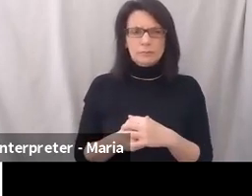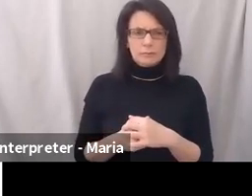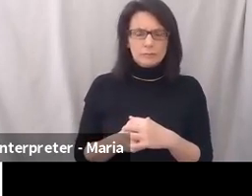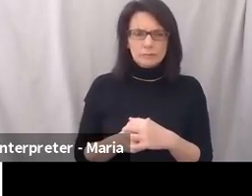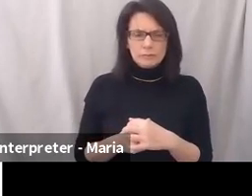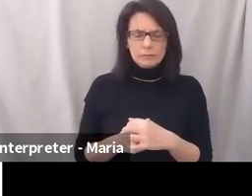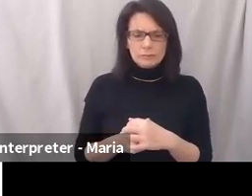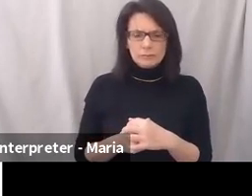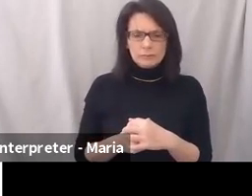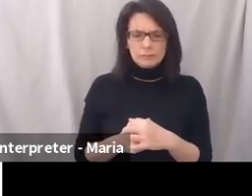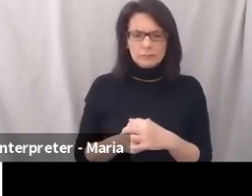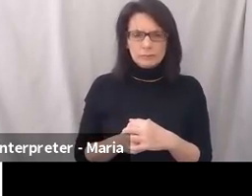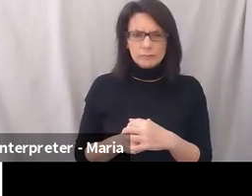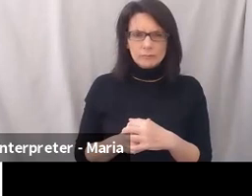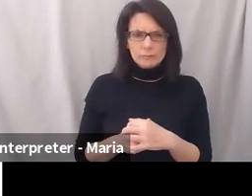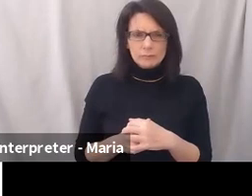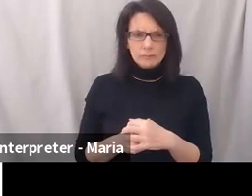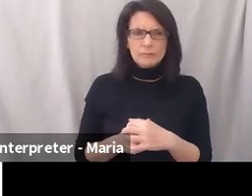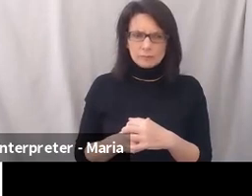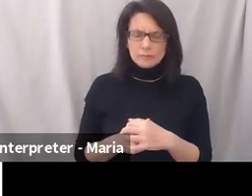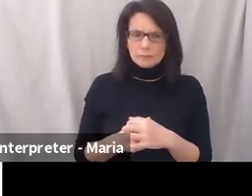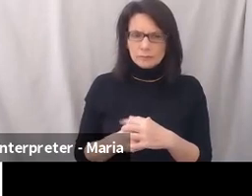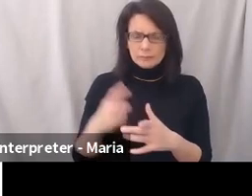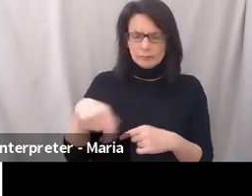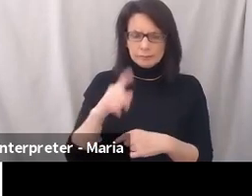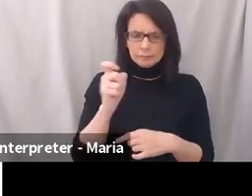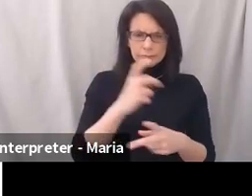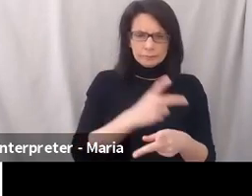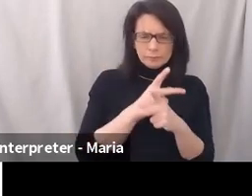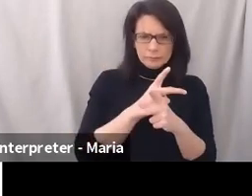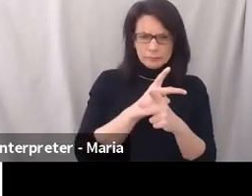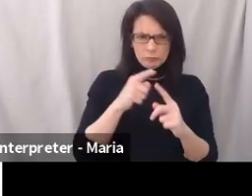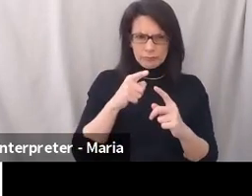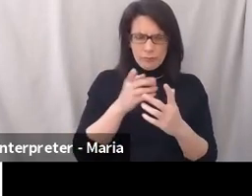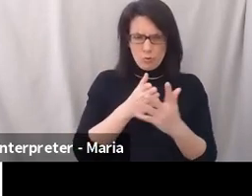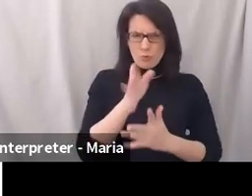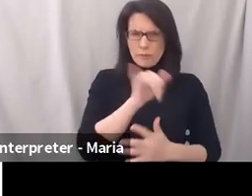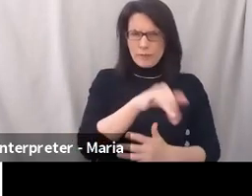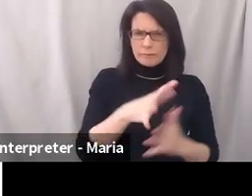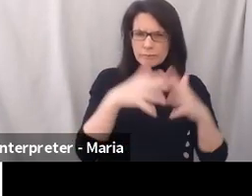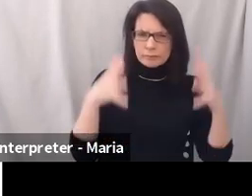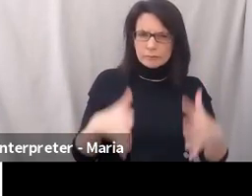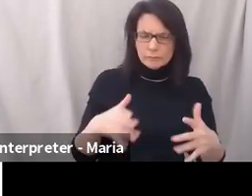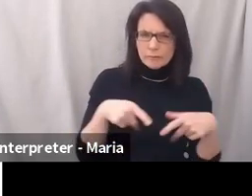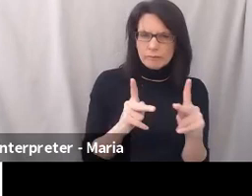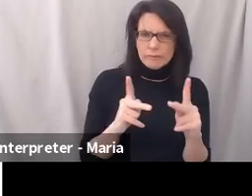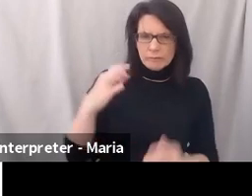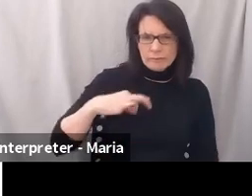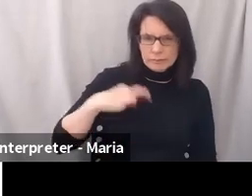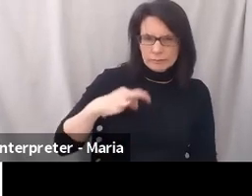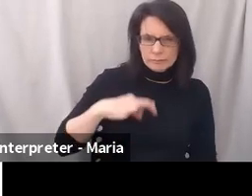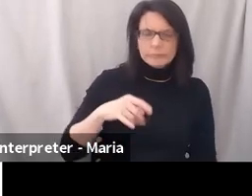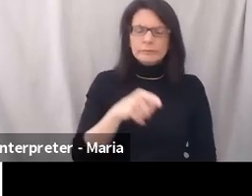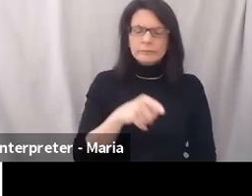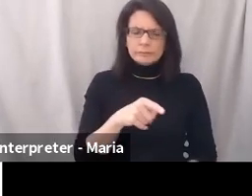can actually and you're qualified, definitely take advantage of the American Opportunity Credit. It provides a